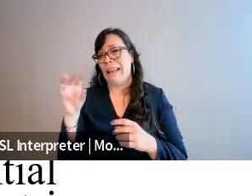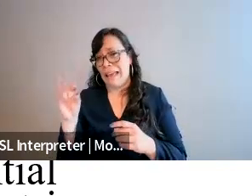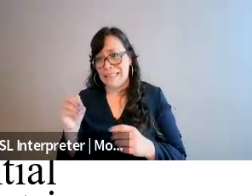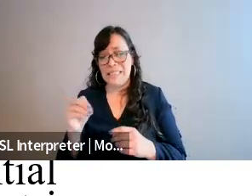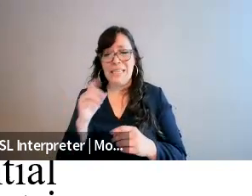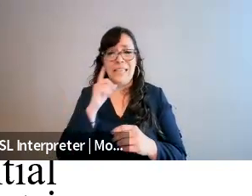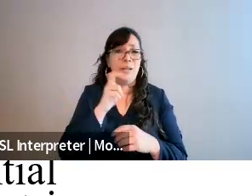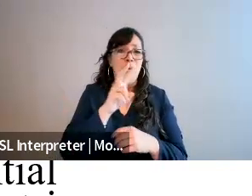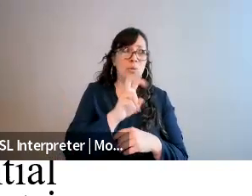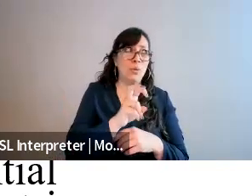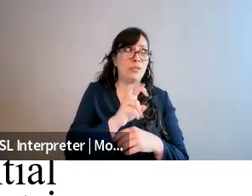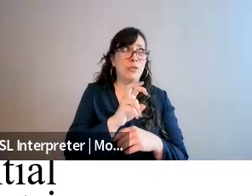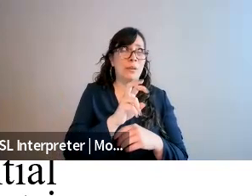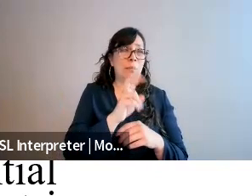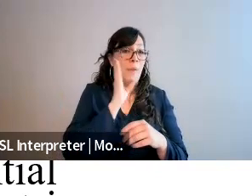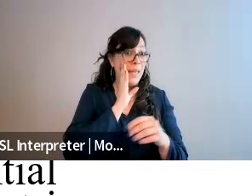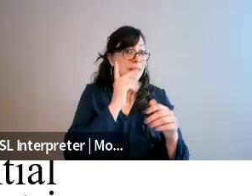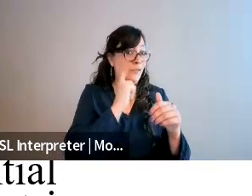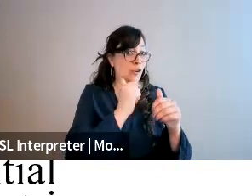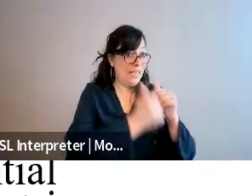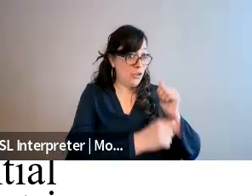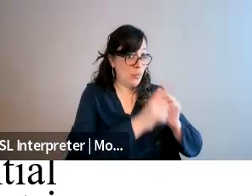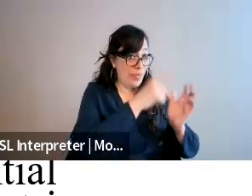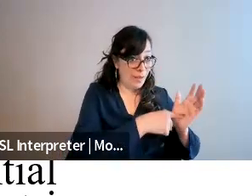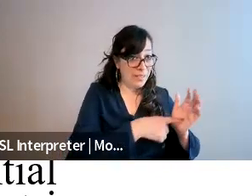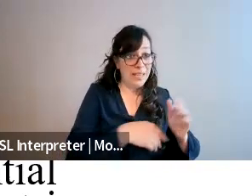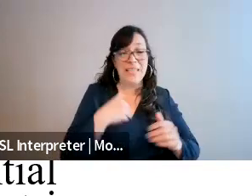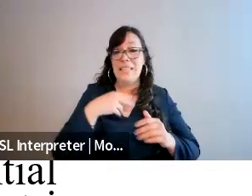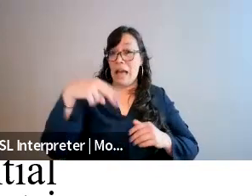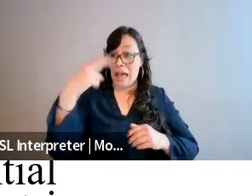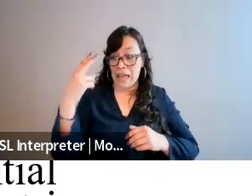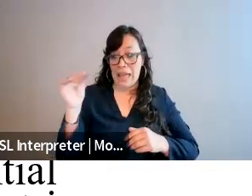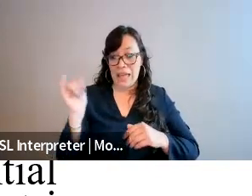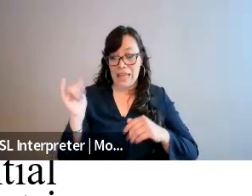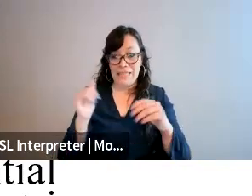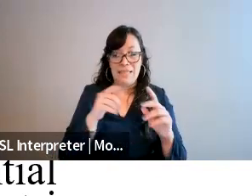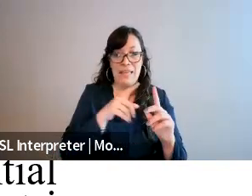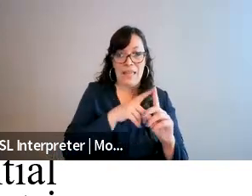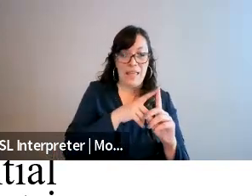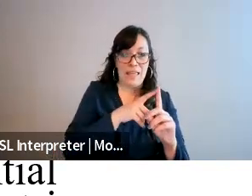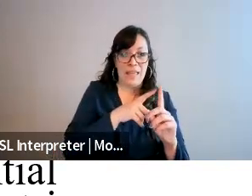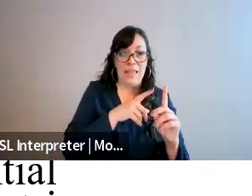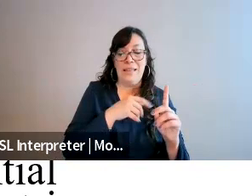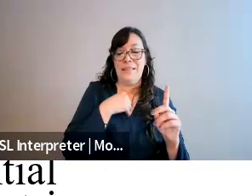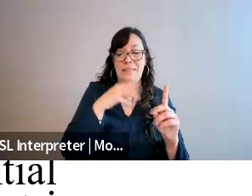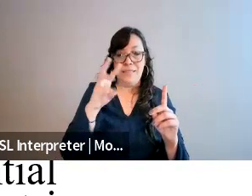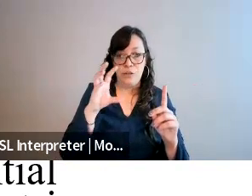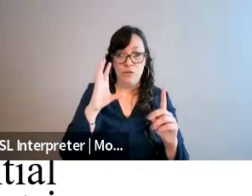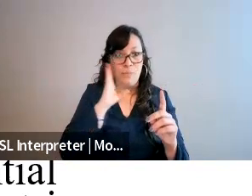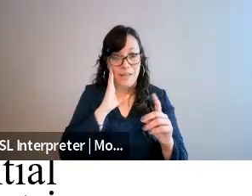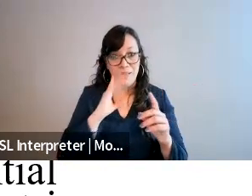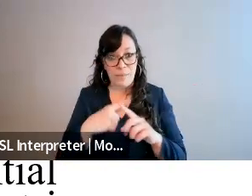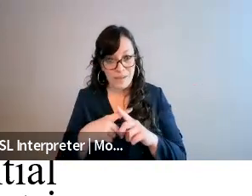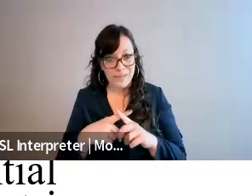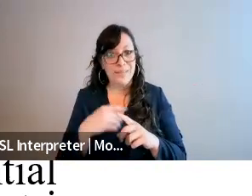100,000 back in the 1950s, and it's as high as about 600 beds plus today. Now, I don't want to